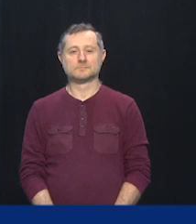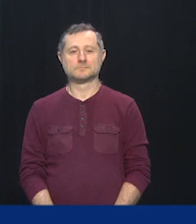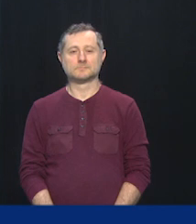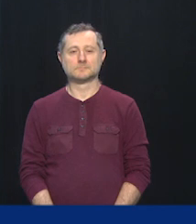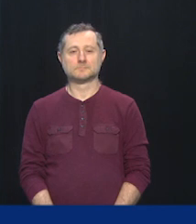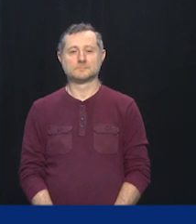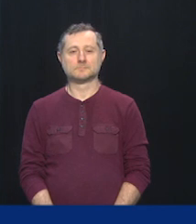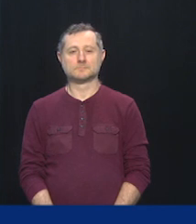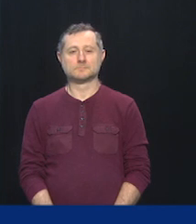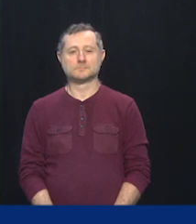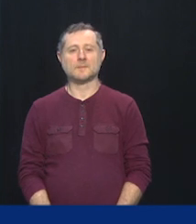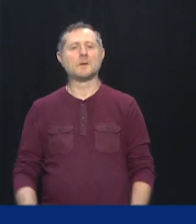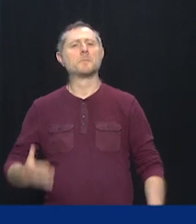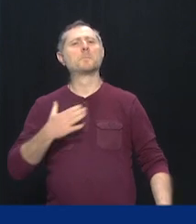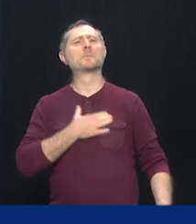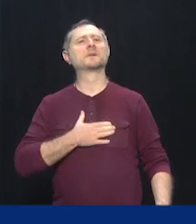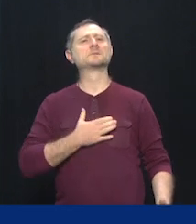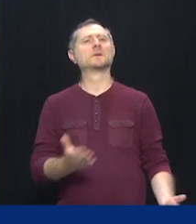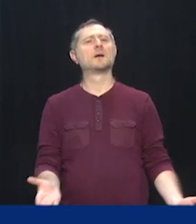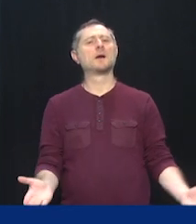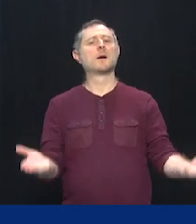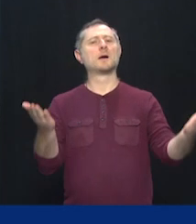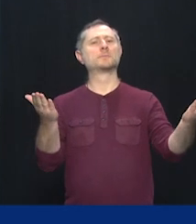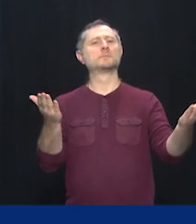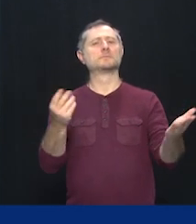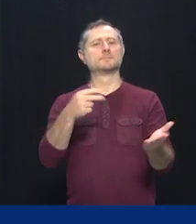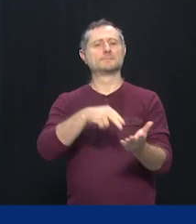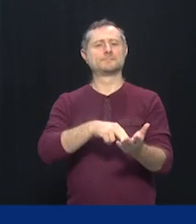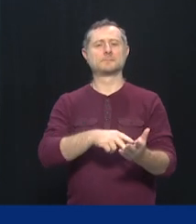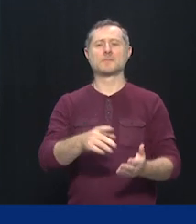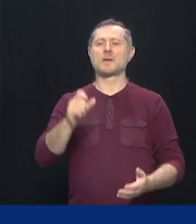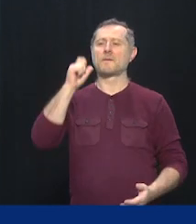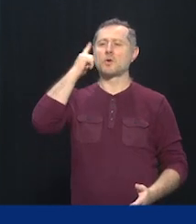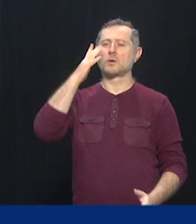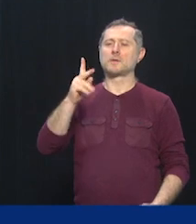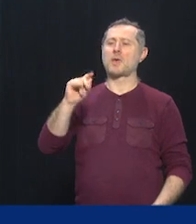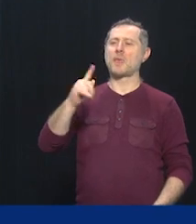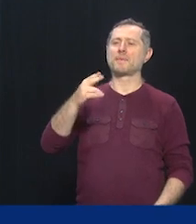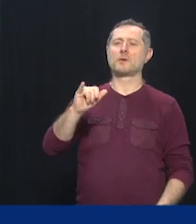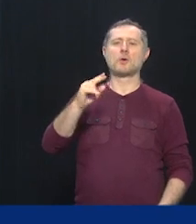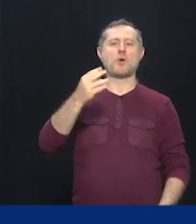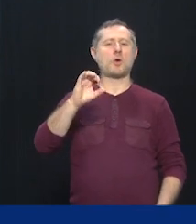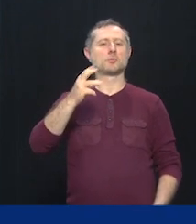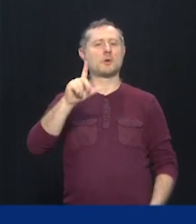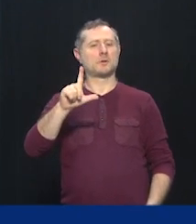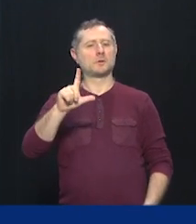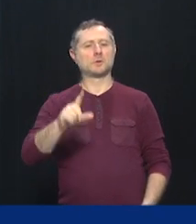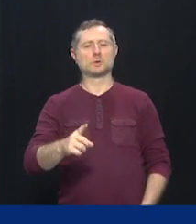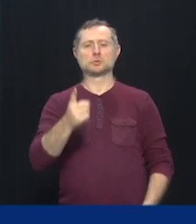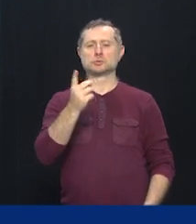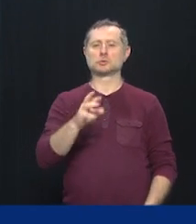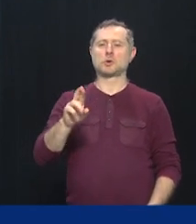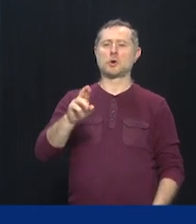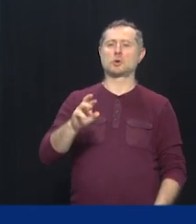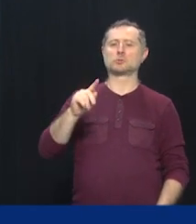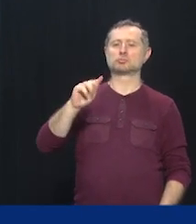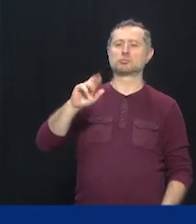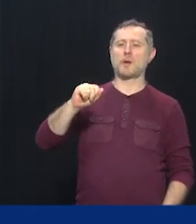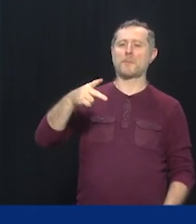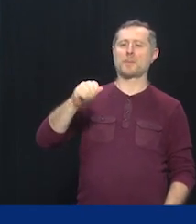Please welcome to the stage Governor Kathy Hochul, Dr. Satish Tripathi, and Michael